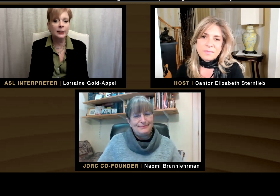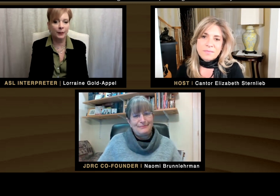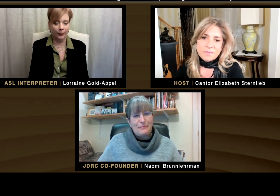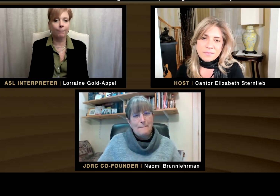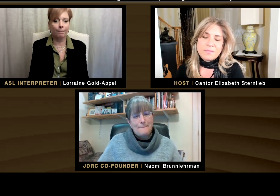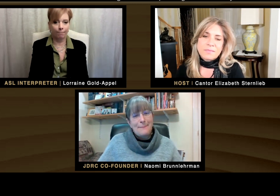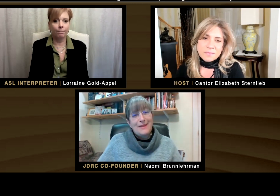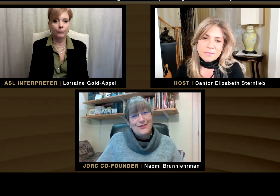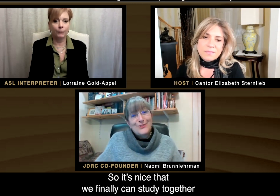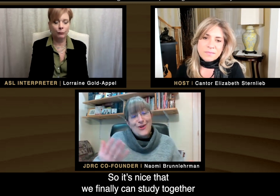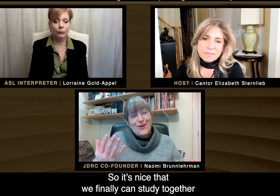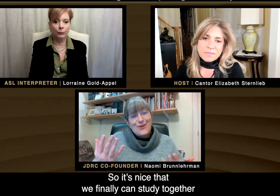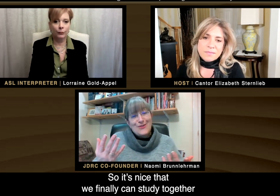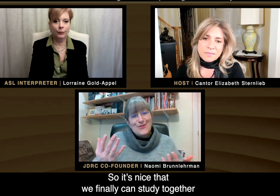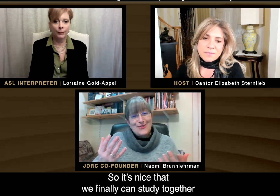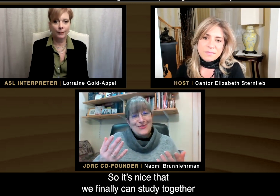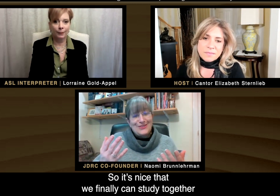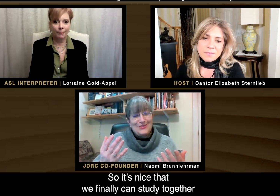make sense to me.